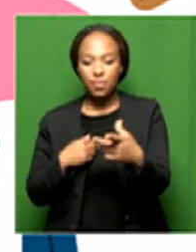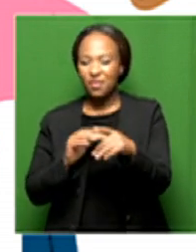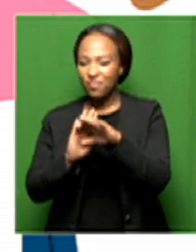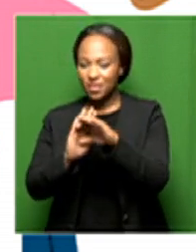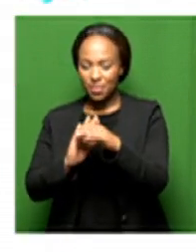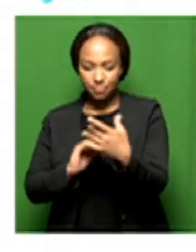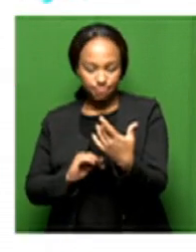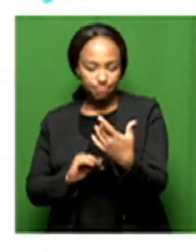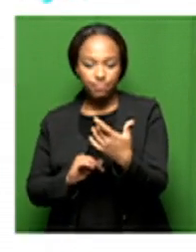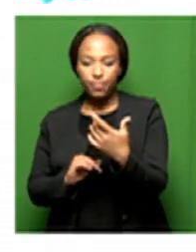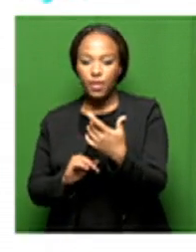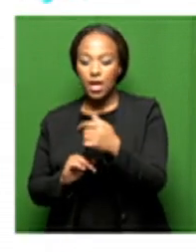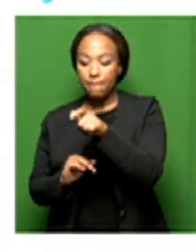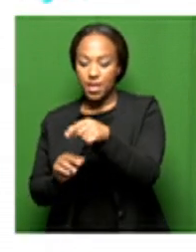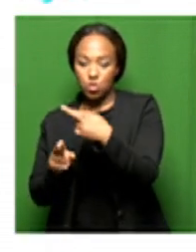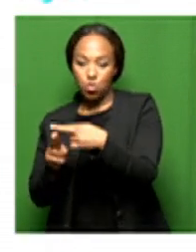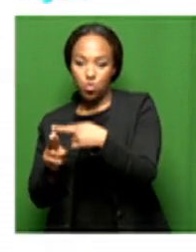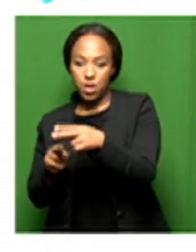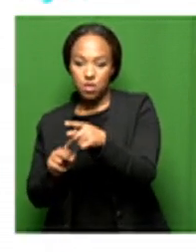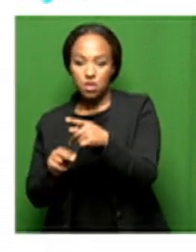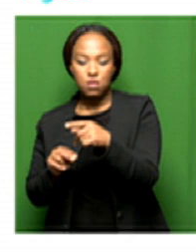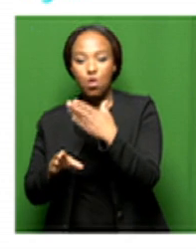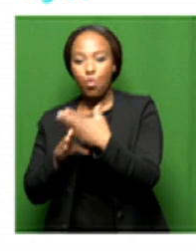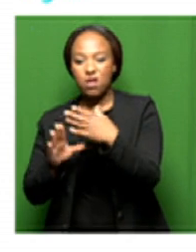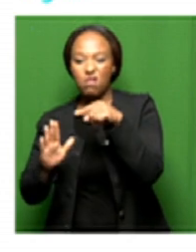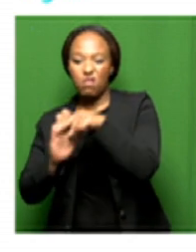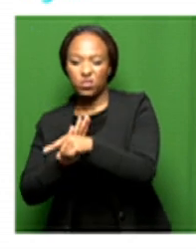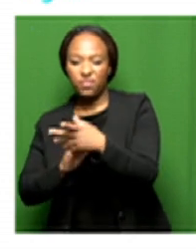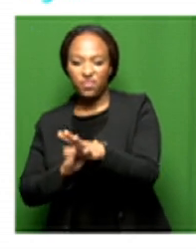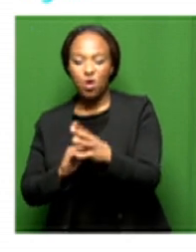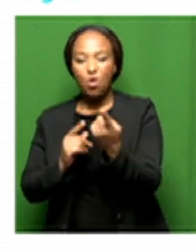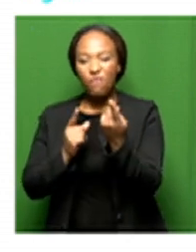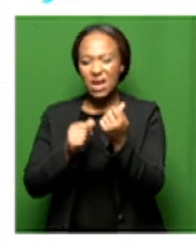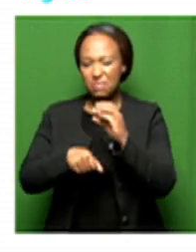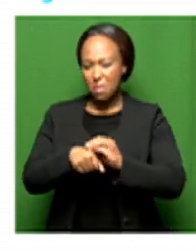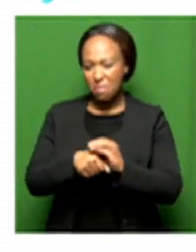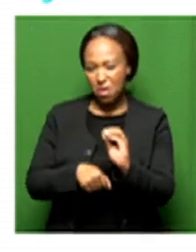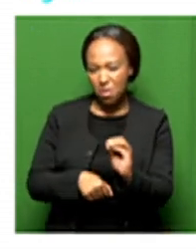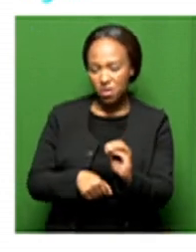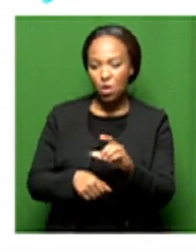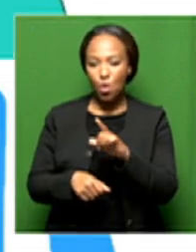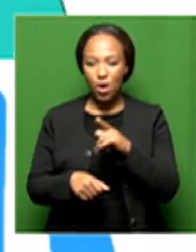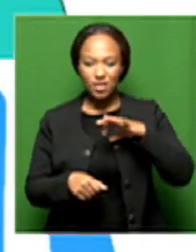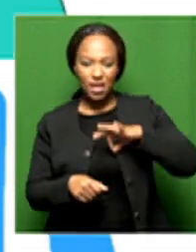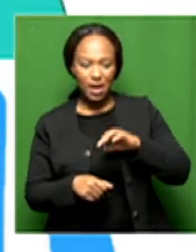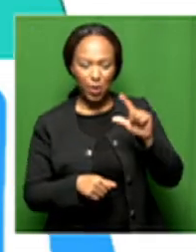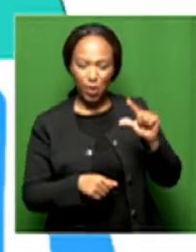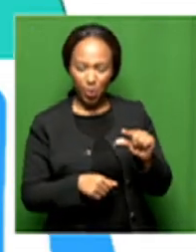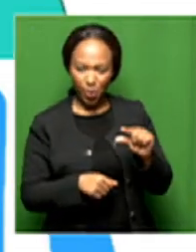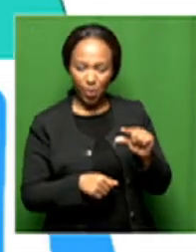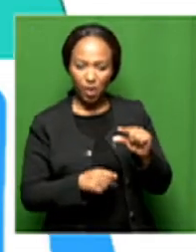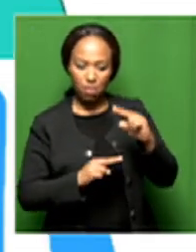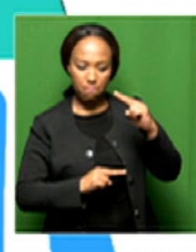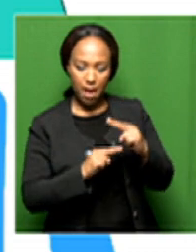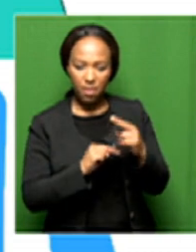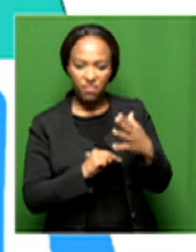instance, if a tenant lost his job or in a financial problem because his salary has been cut, that you as